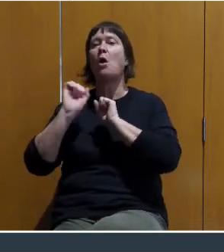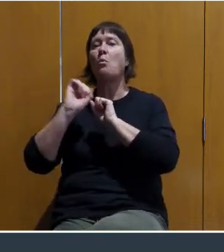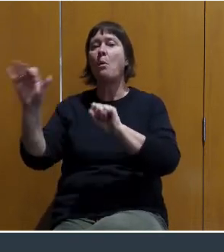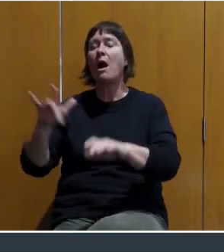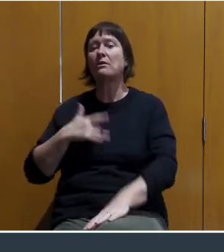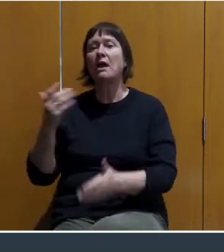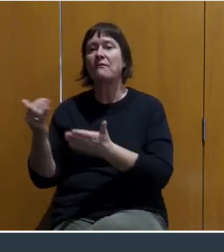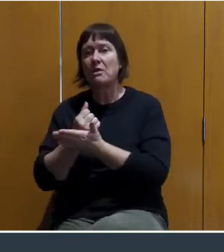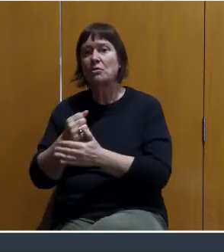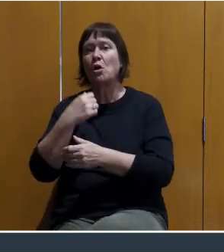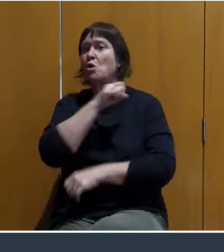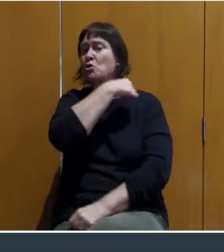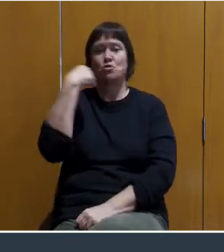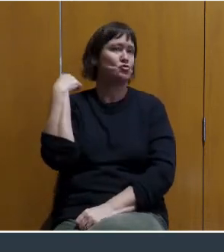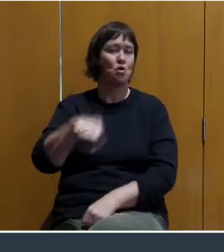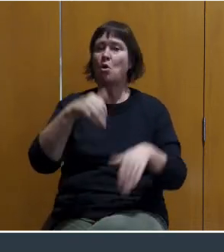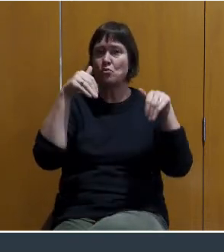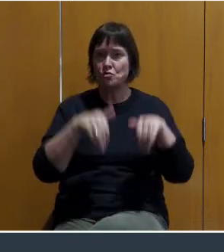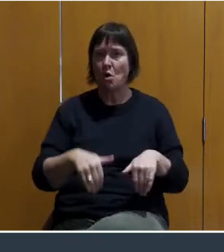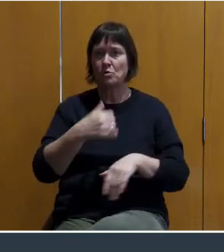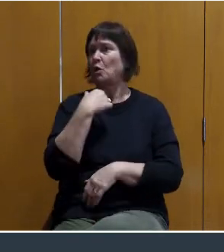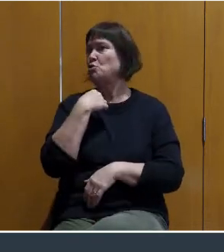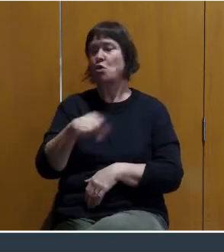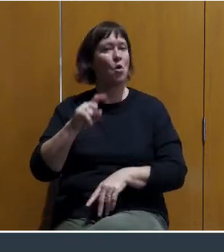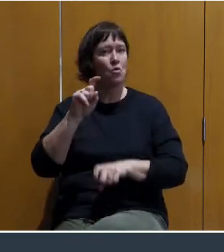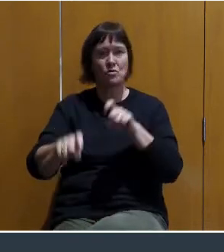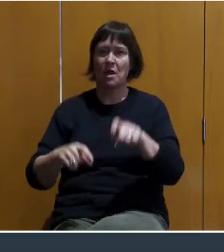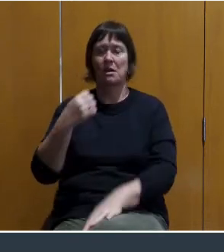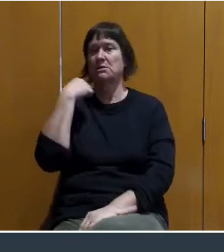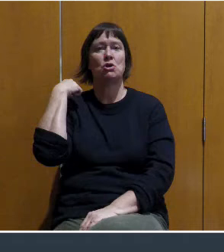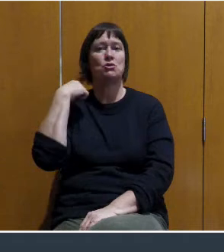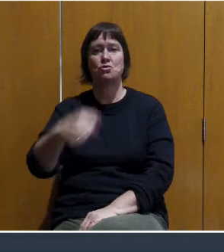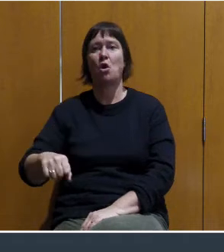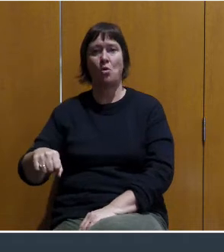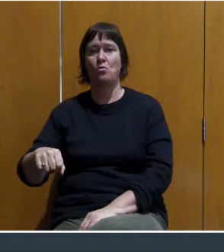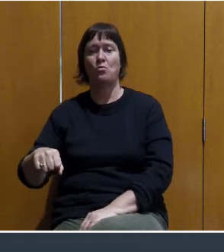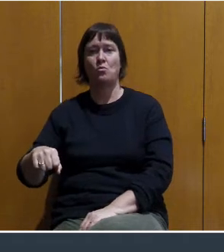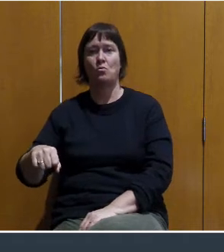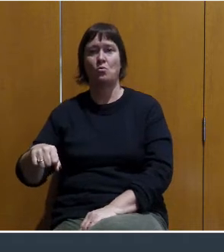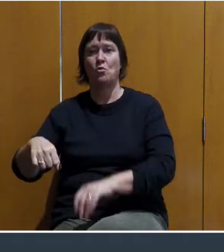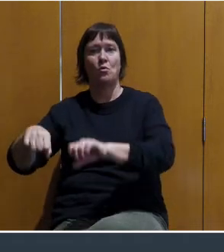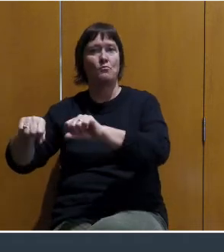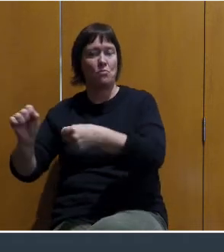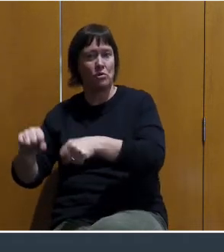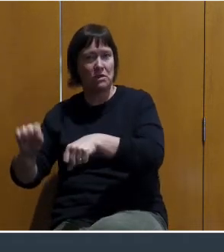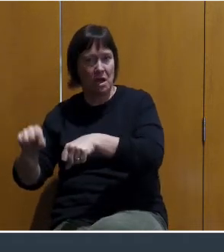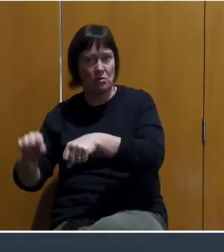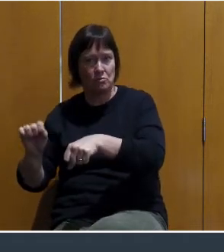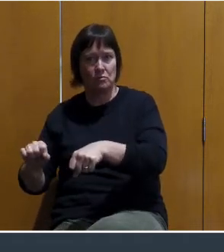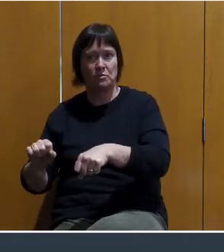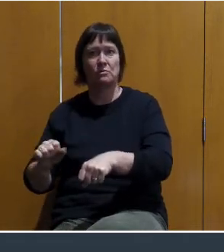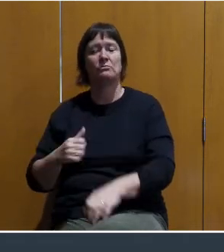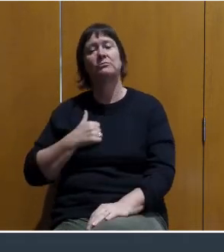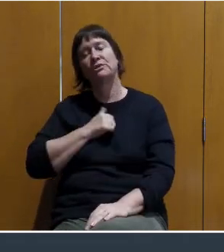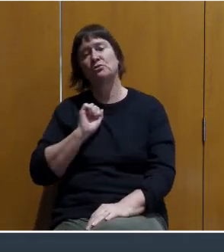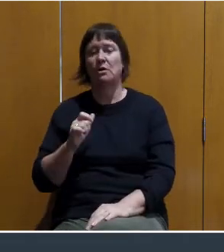motorbikes, no cyclists. Enjoy your walk. So we do thank you very much for seriously considering